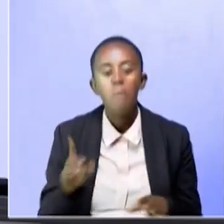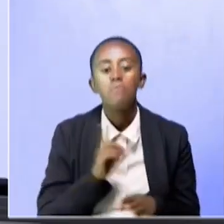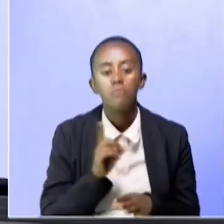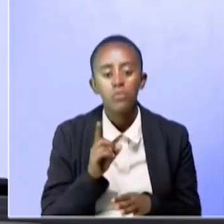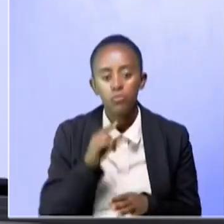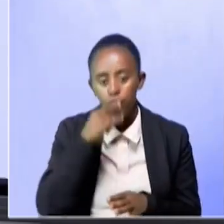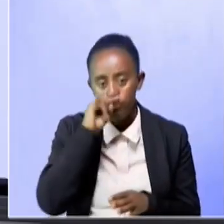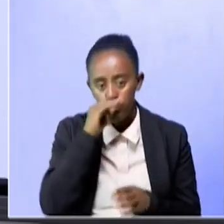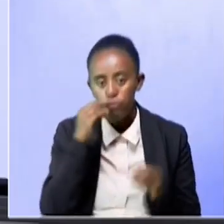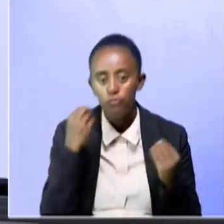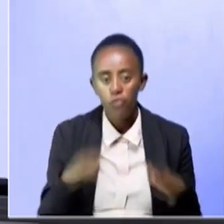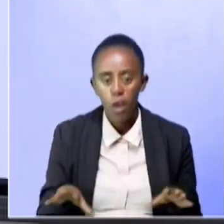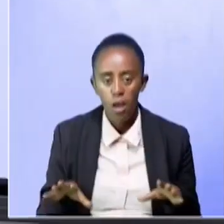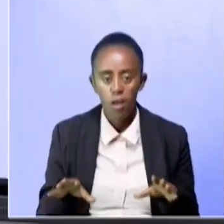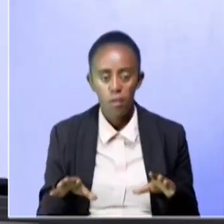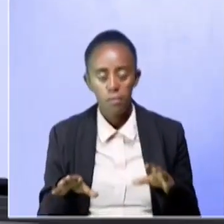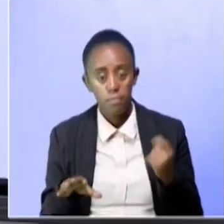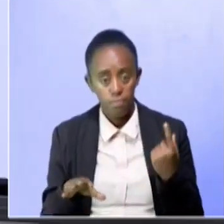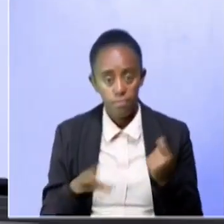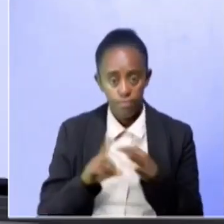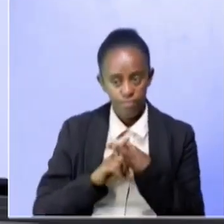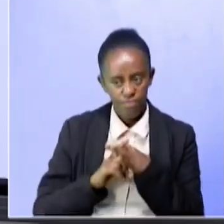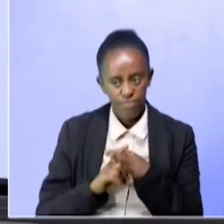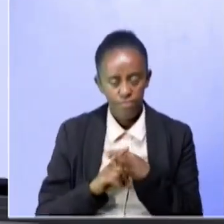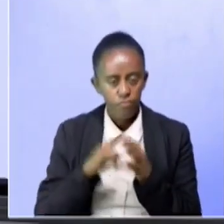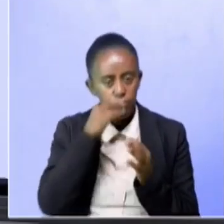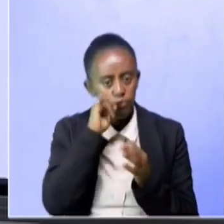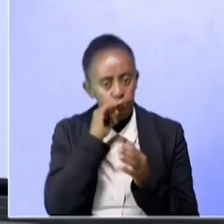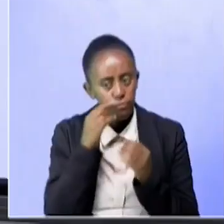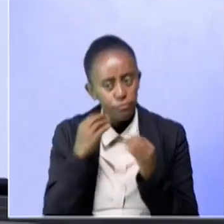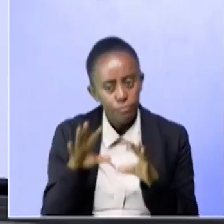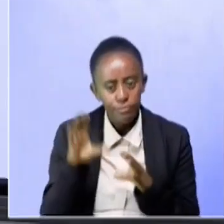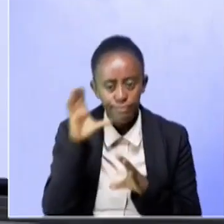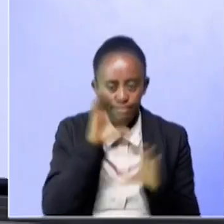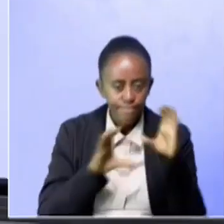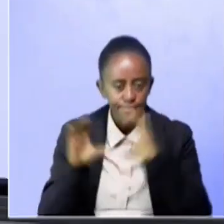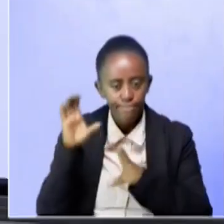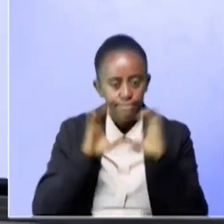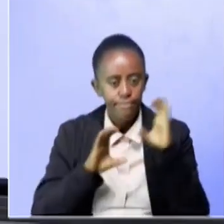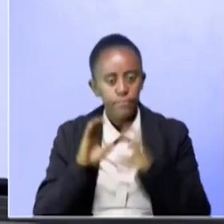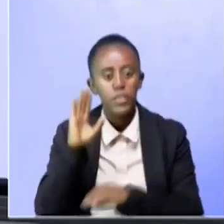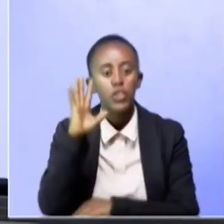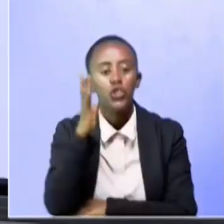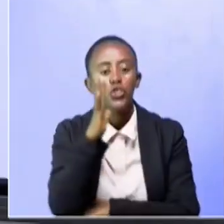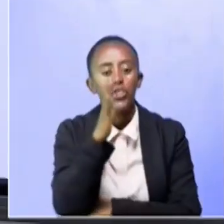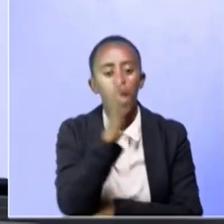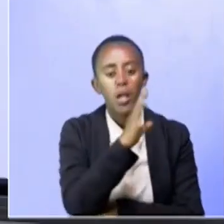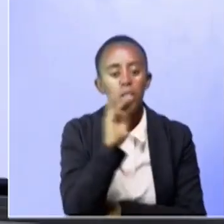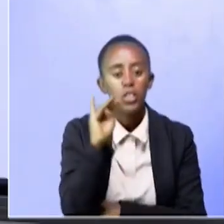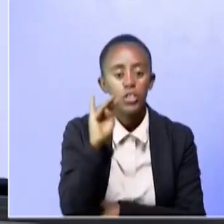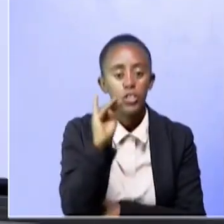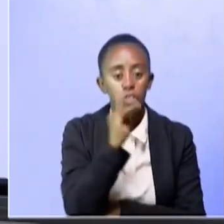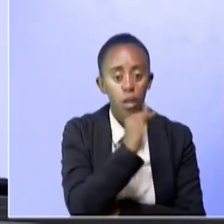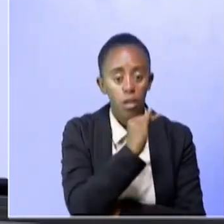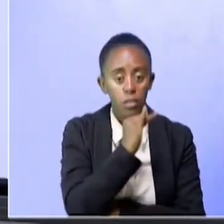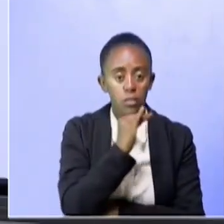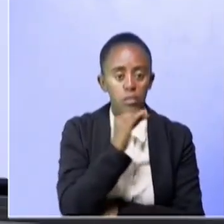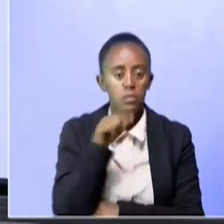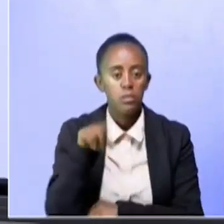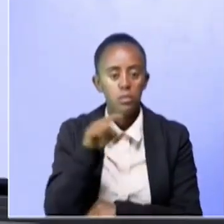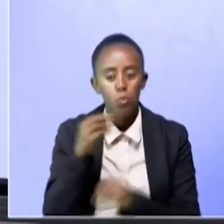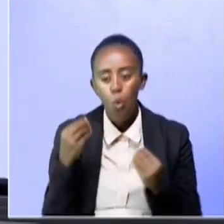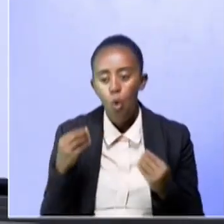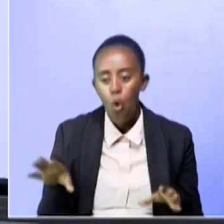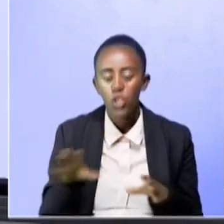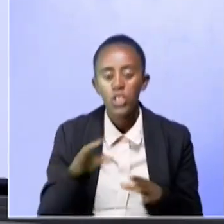see? The police is in the jungle equipped to find the lost child.